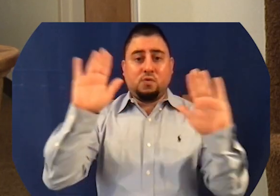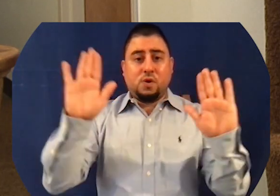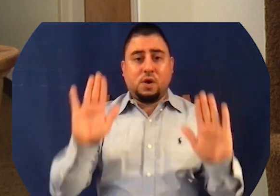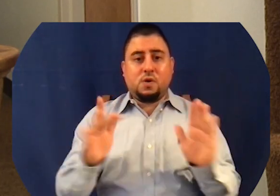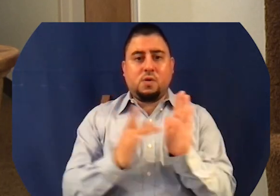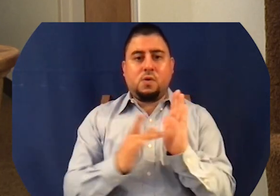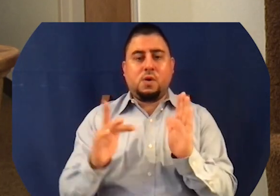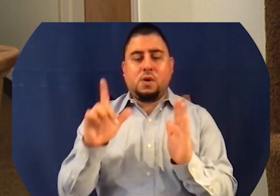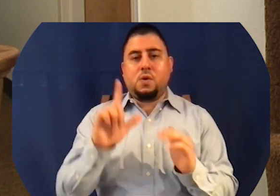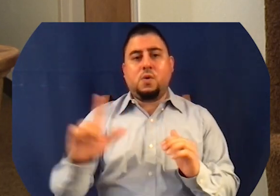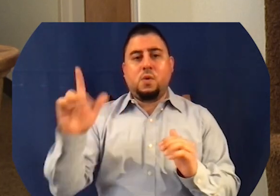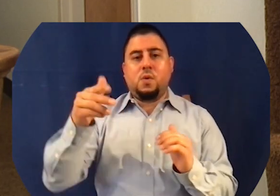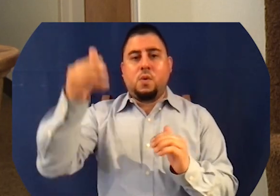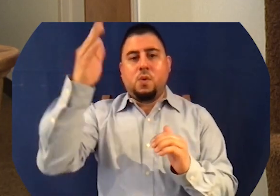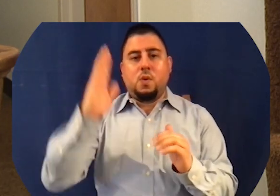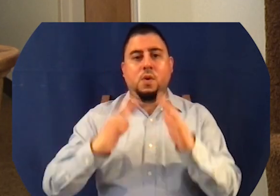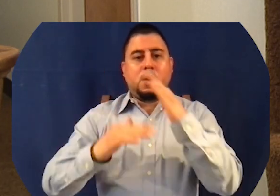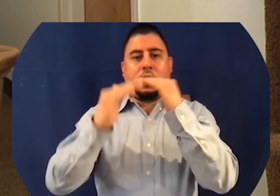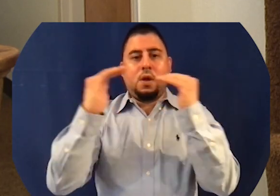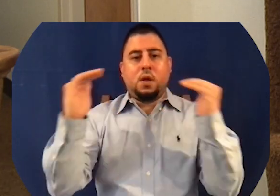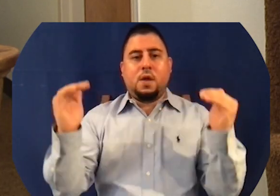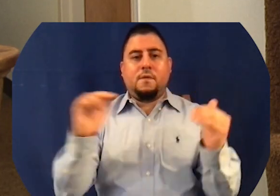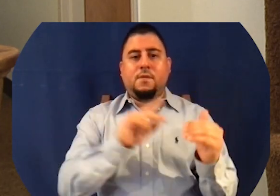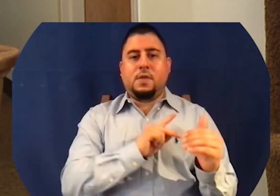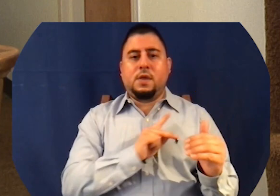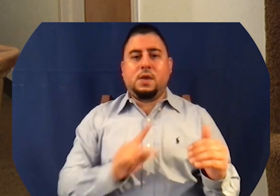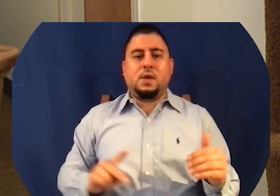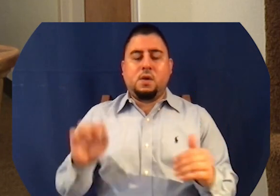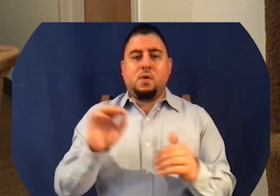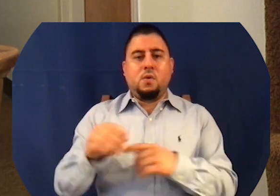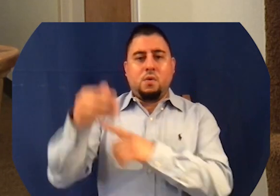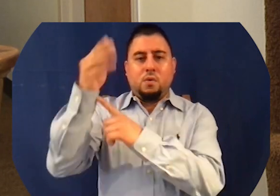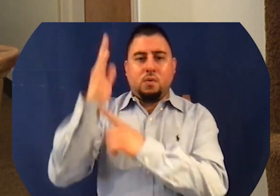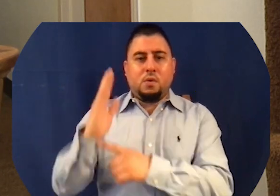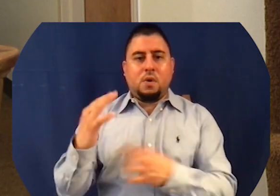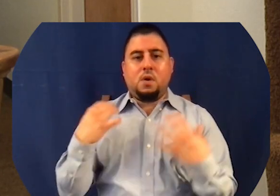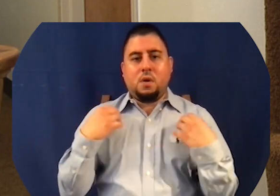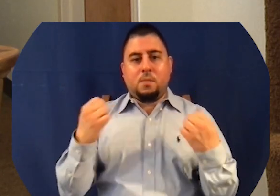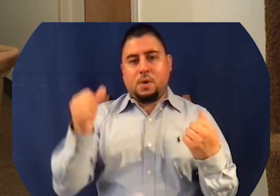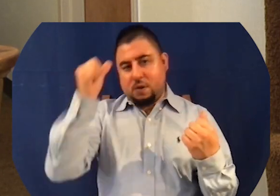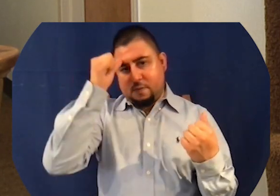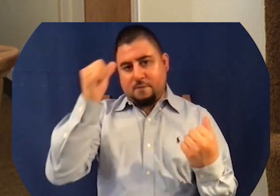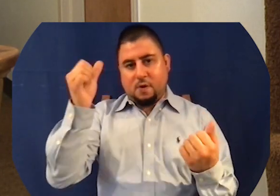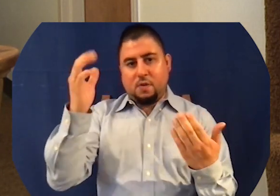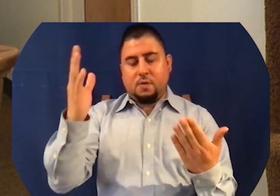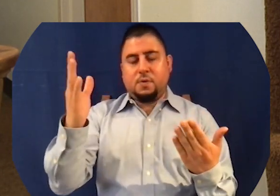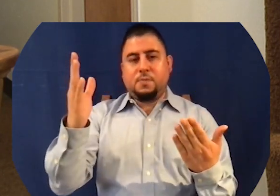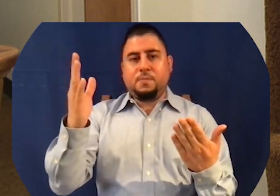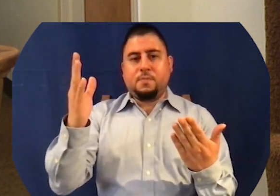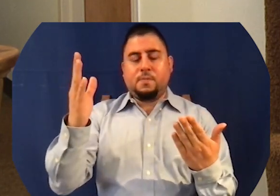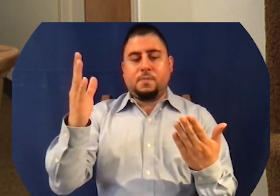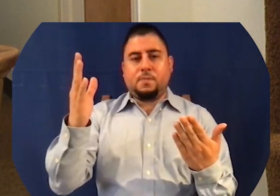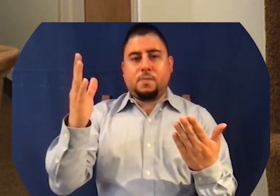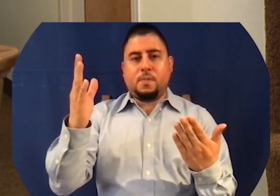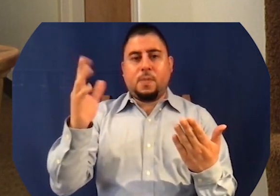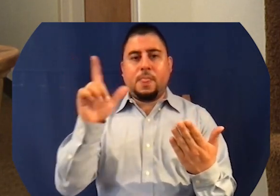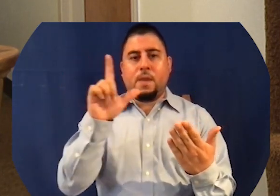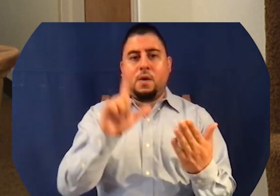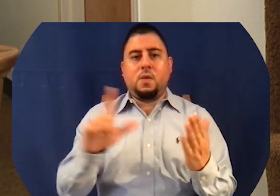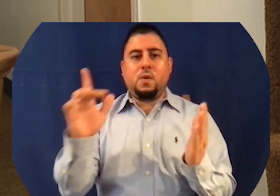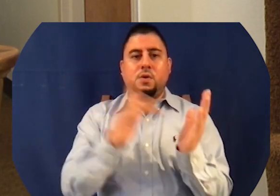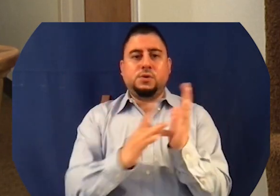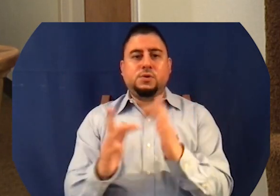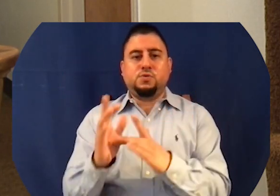thanks for your great glory. Lord God, Heavenly King, O God, Almighty Father,